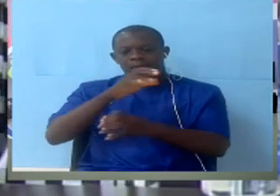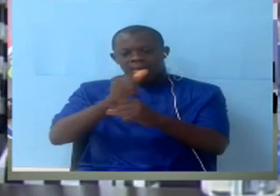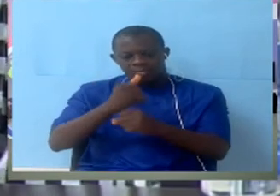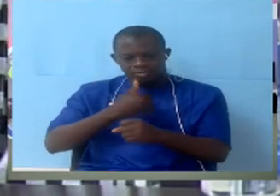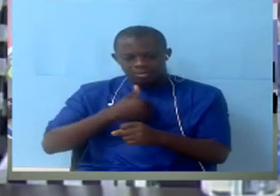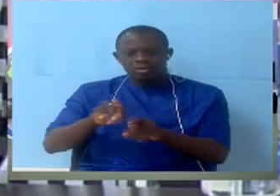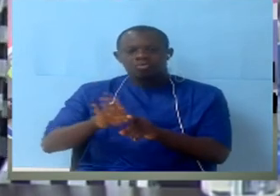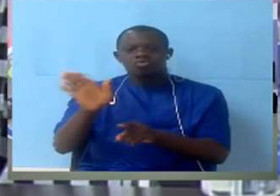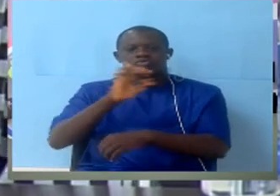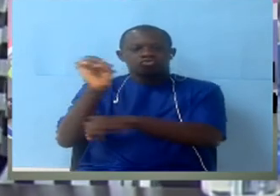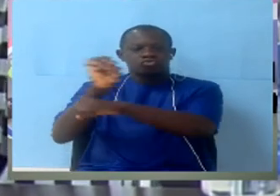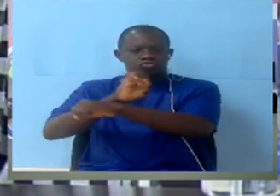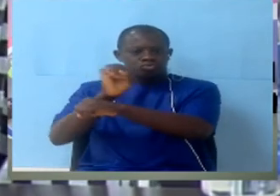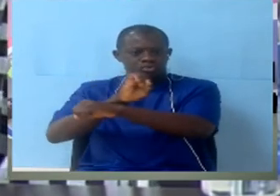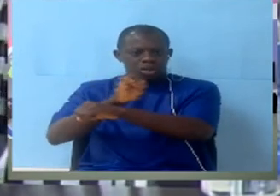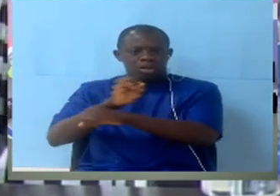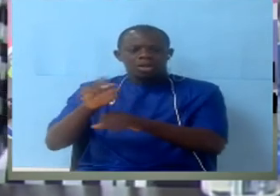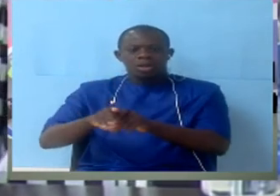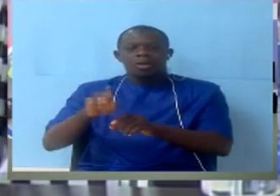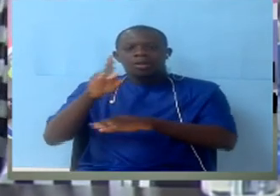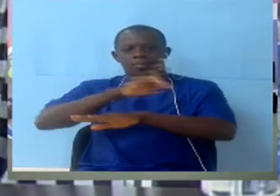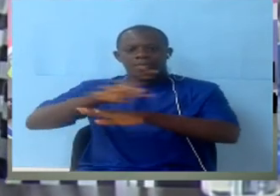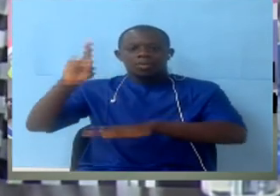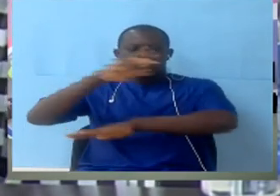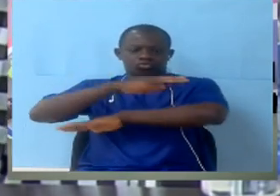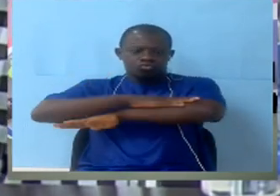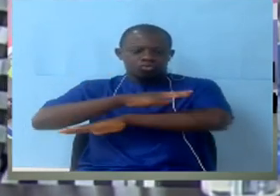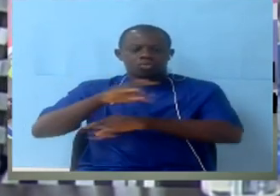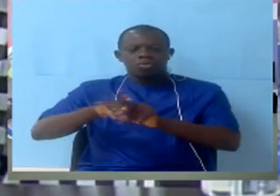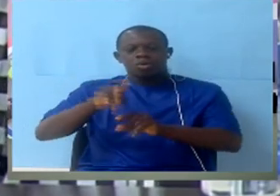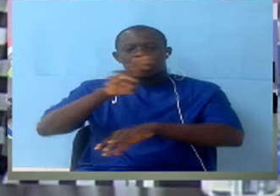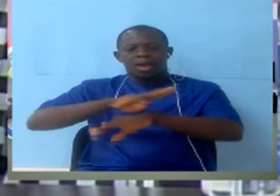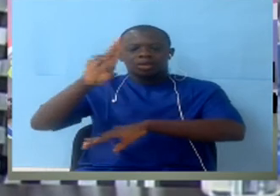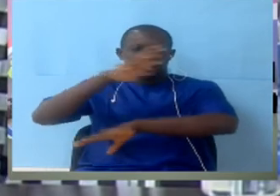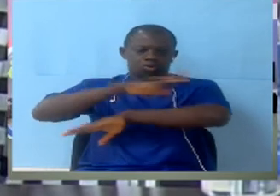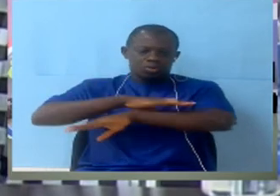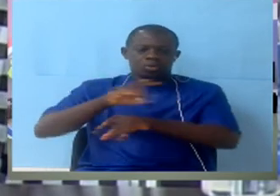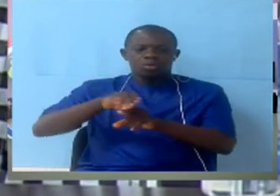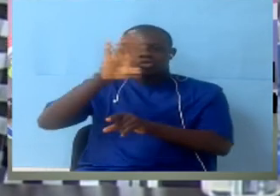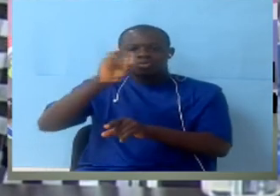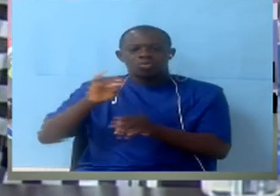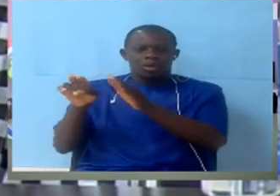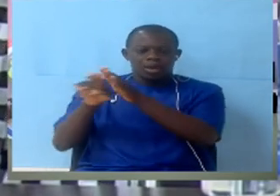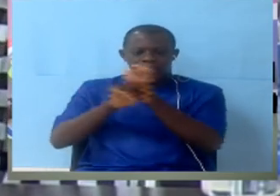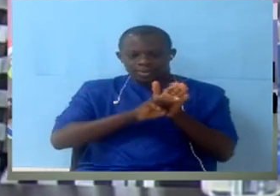to my grade 9, huh? Yes. Grade 9. Then